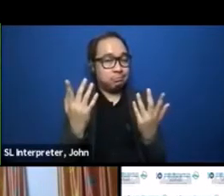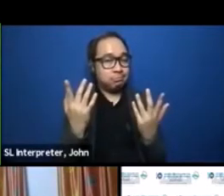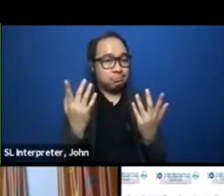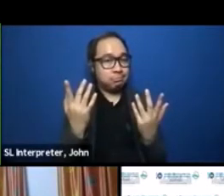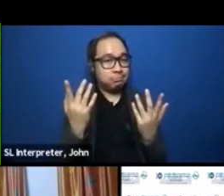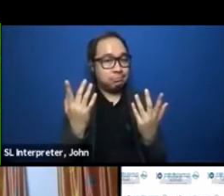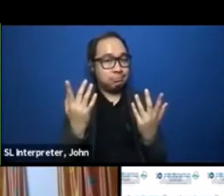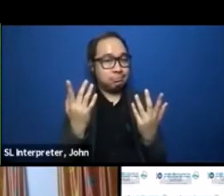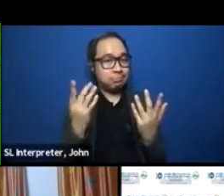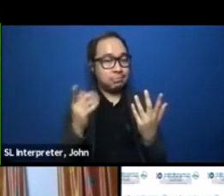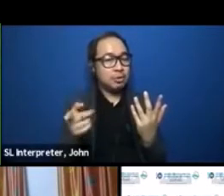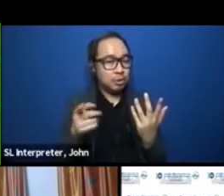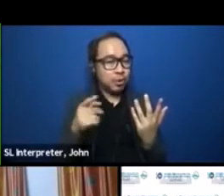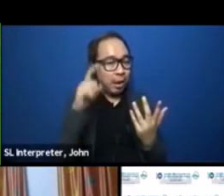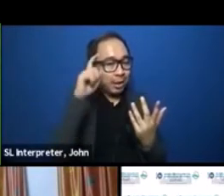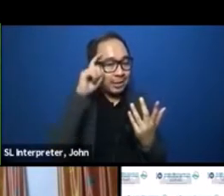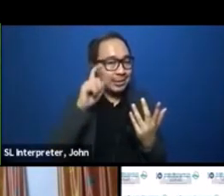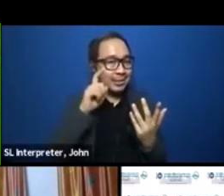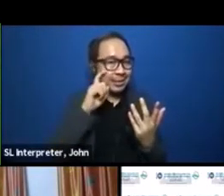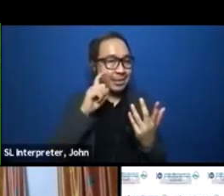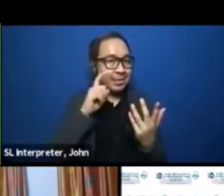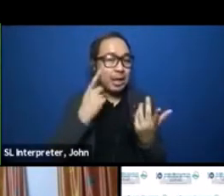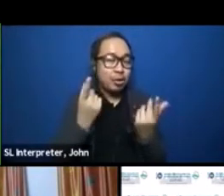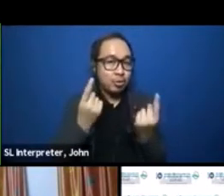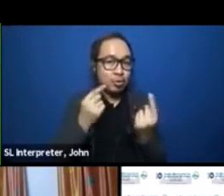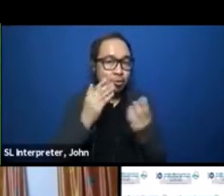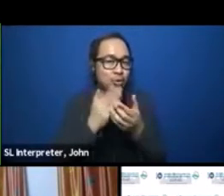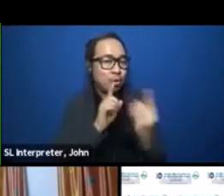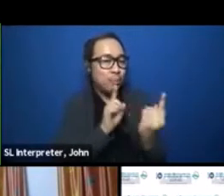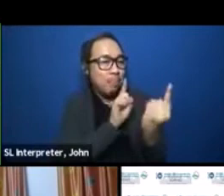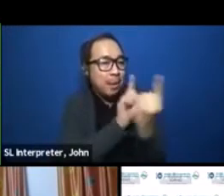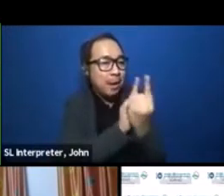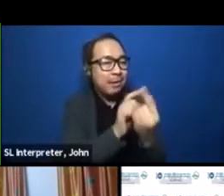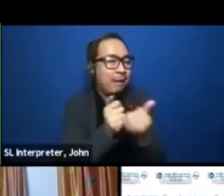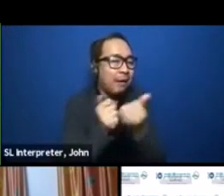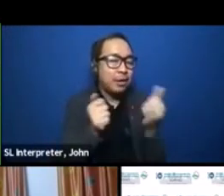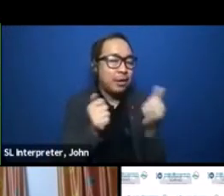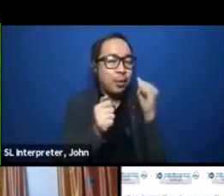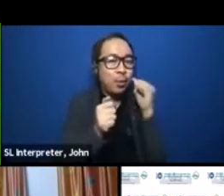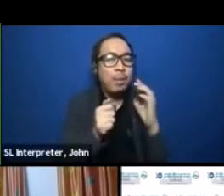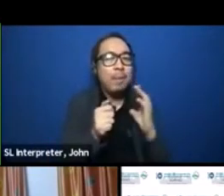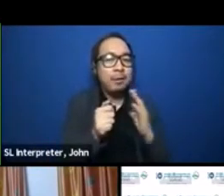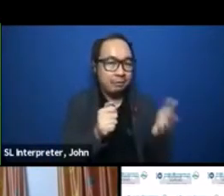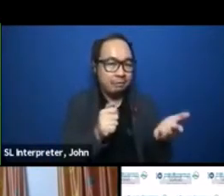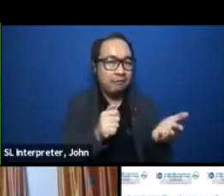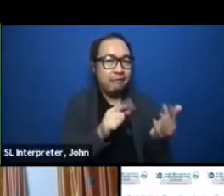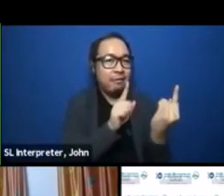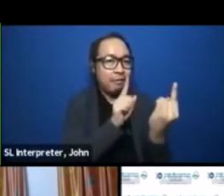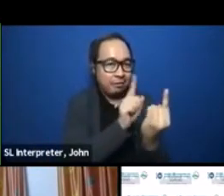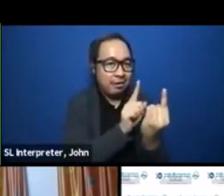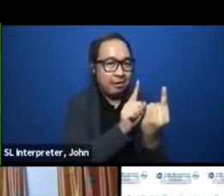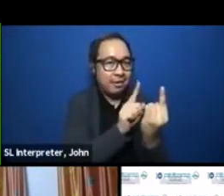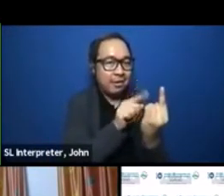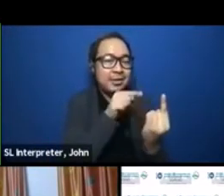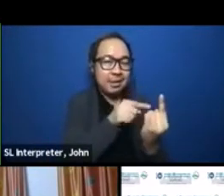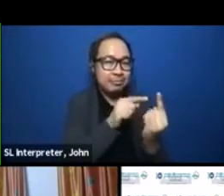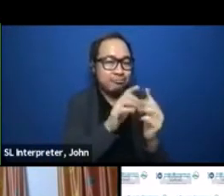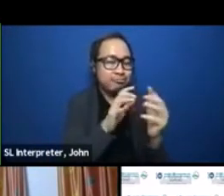do sex during, they will go to other women, and that sort of, pressure is created,